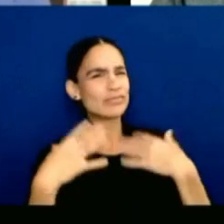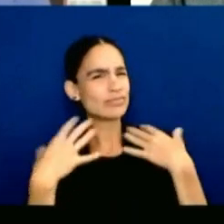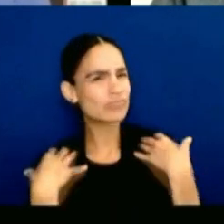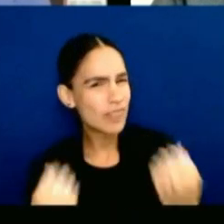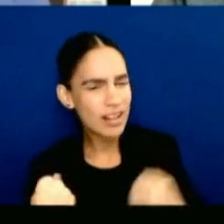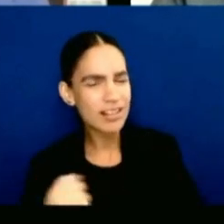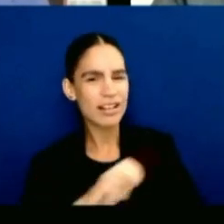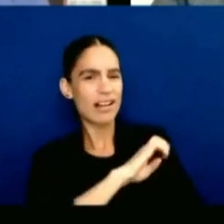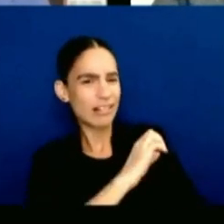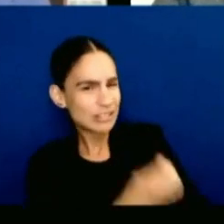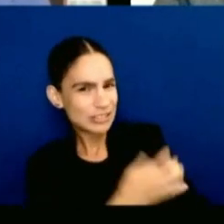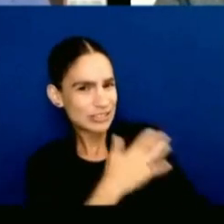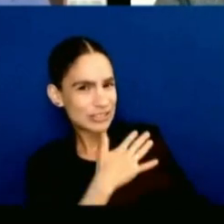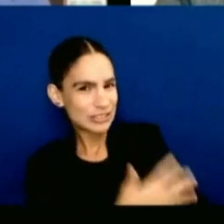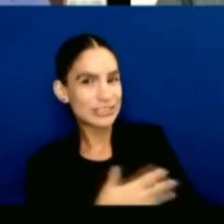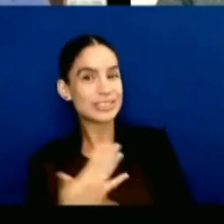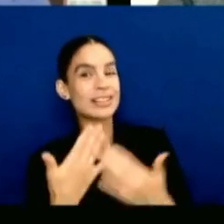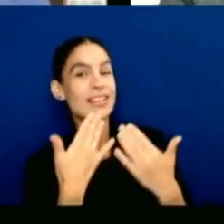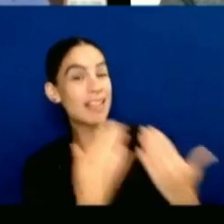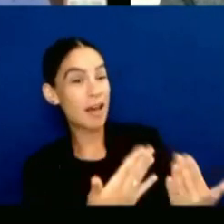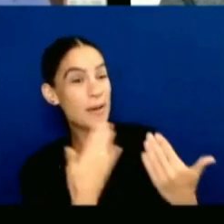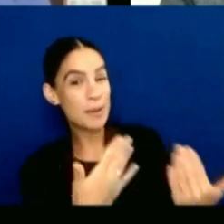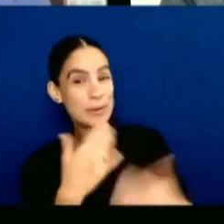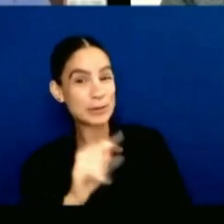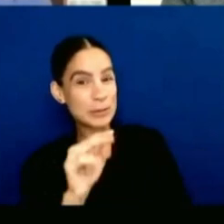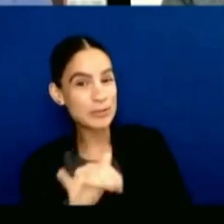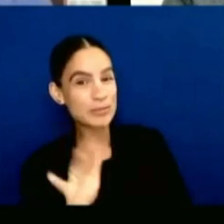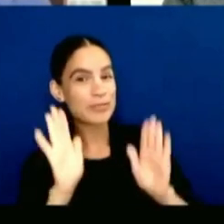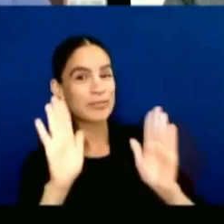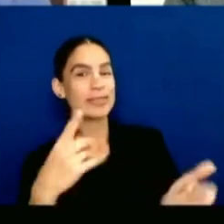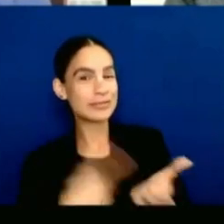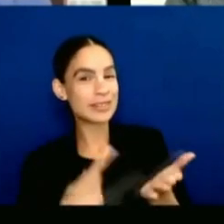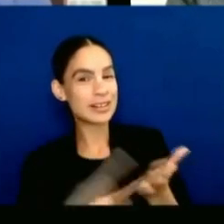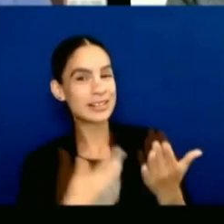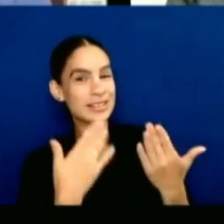great to talk to you and have a chance to have this conversation. Thank you,